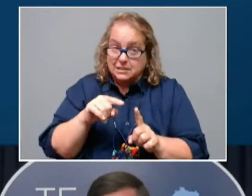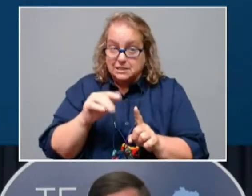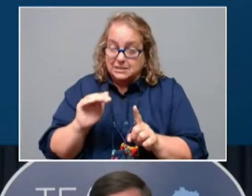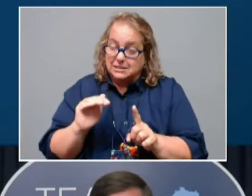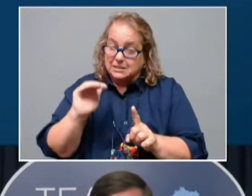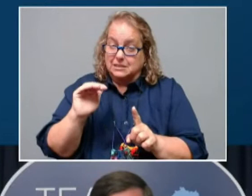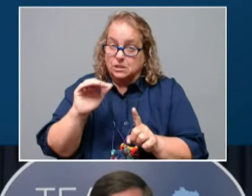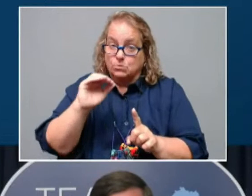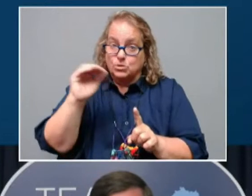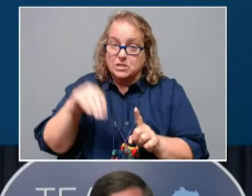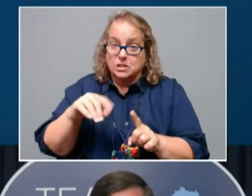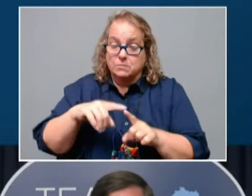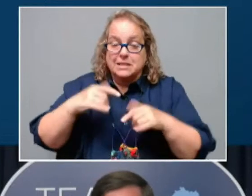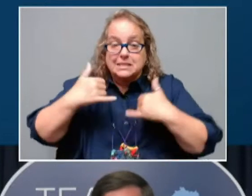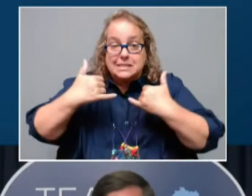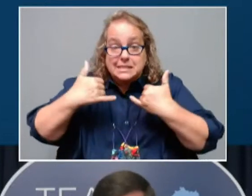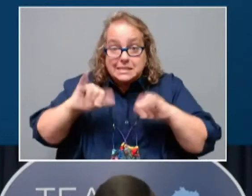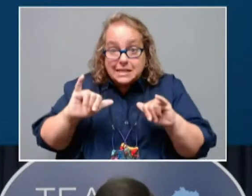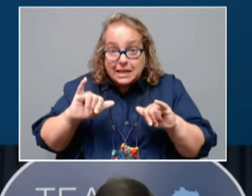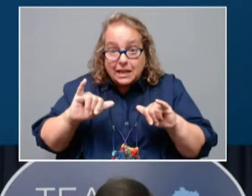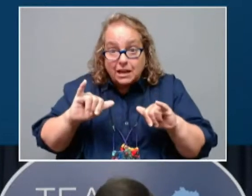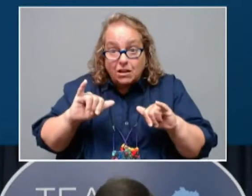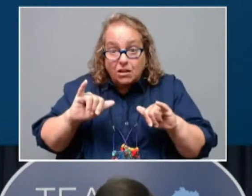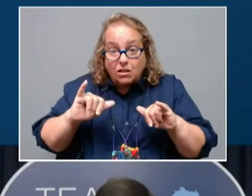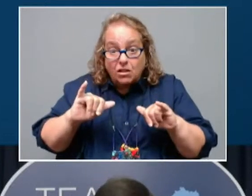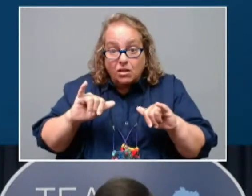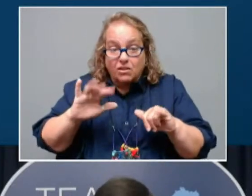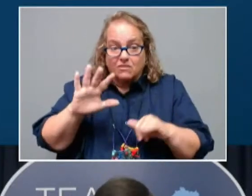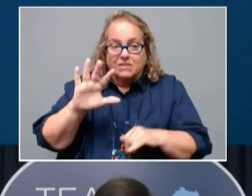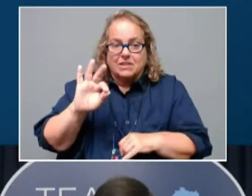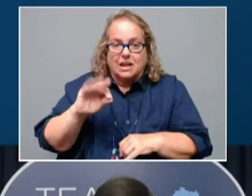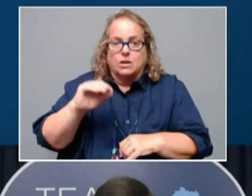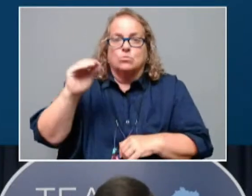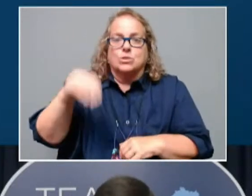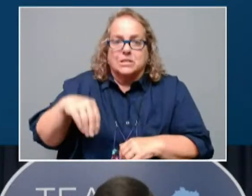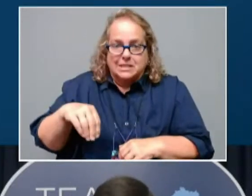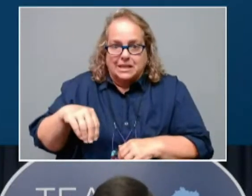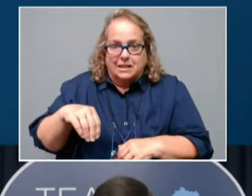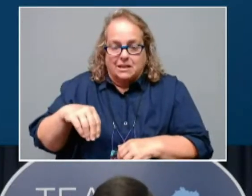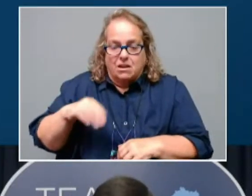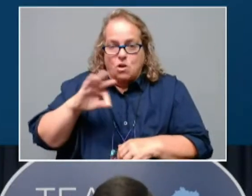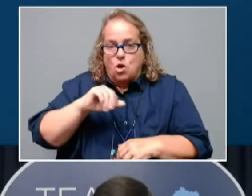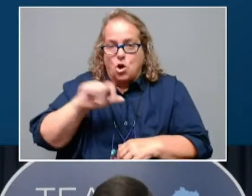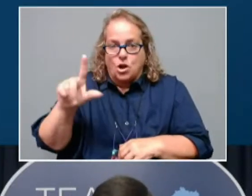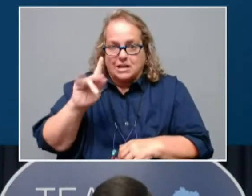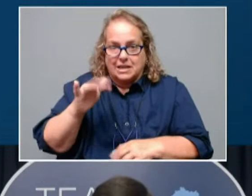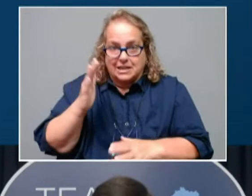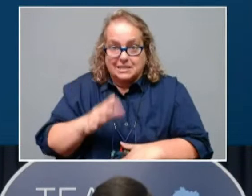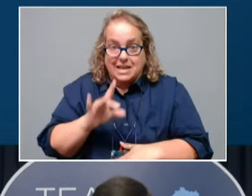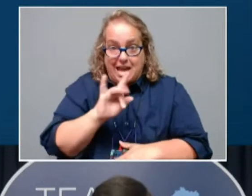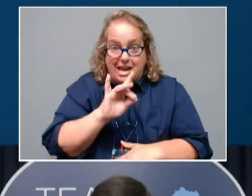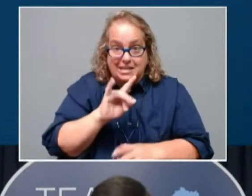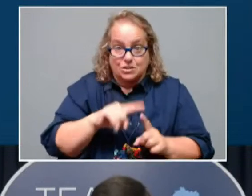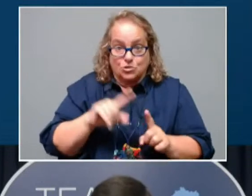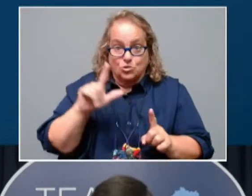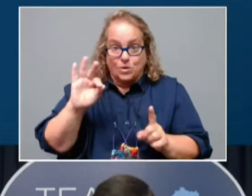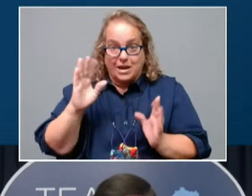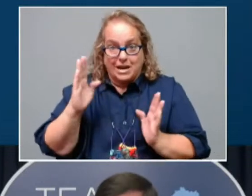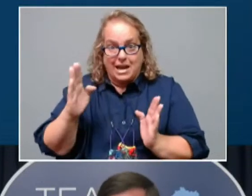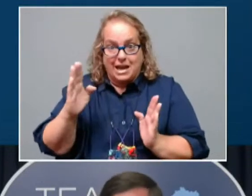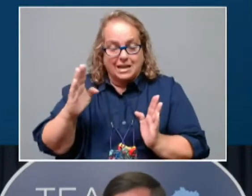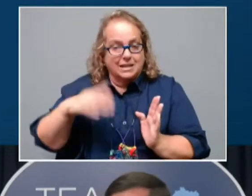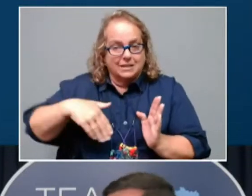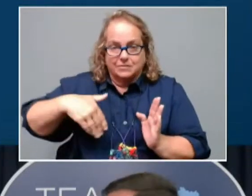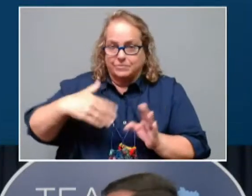but still. That means that 59% of all Kentuckians 18 to 29 have